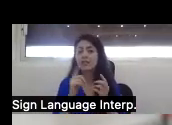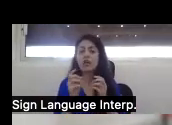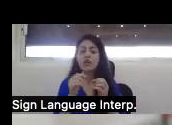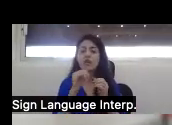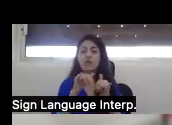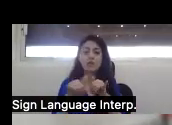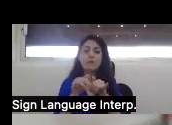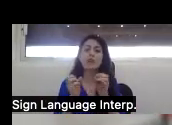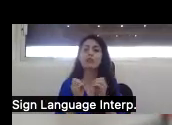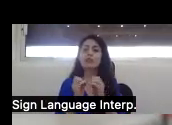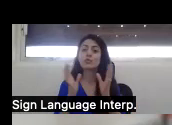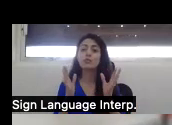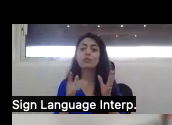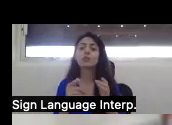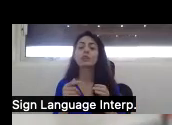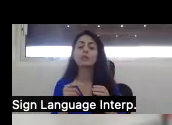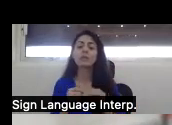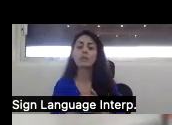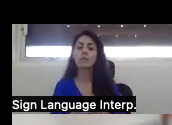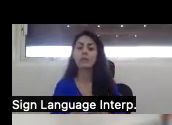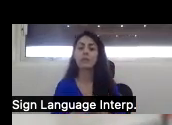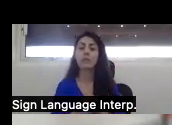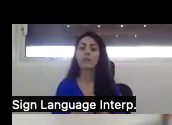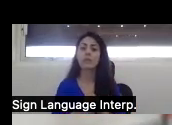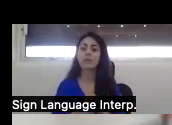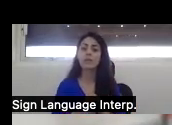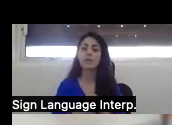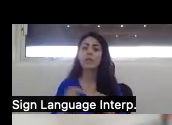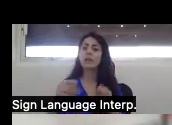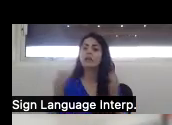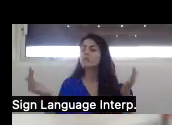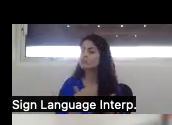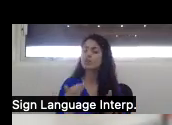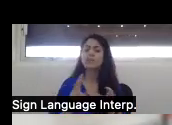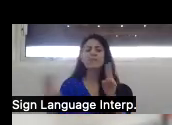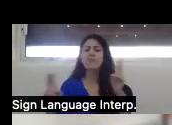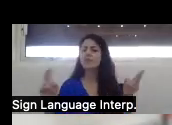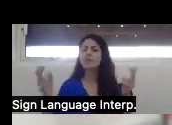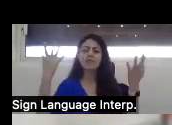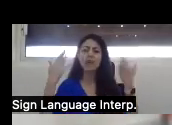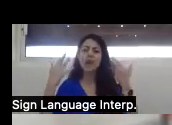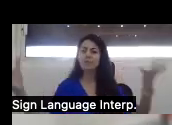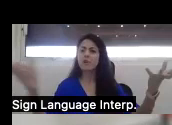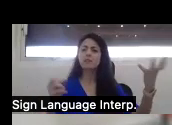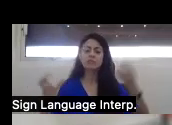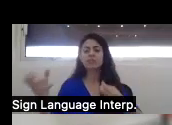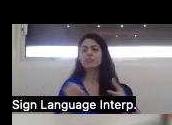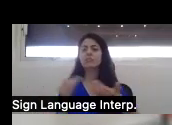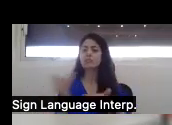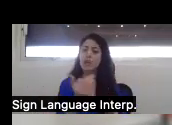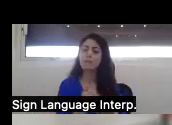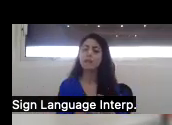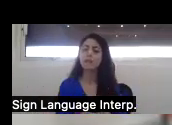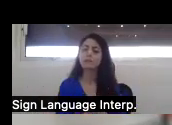Labor, etc., you name it. I did not see in that presentation highlighted the Higher Council for the database from the Higher Council